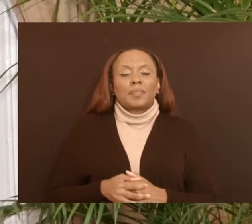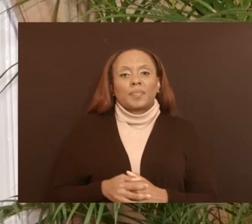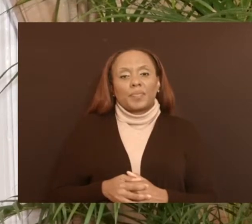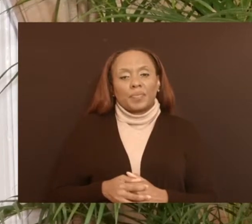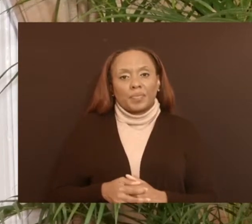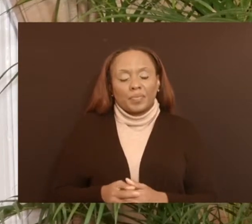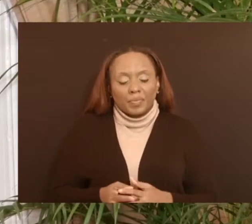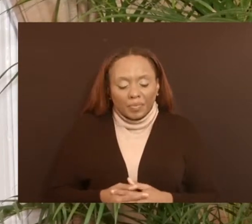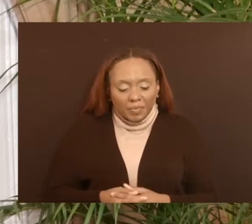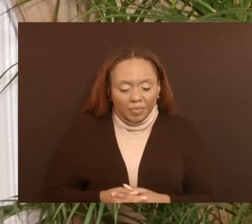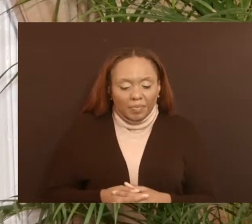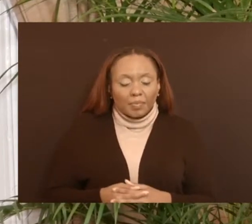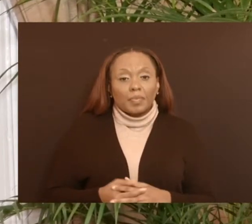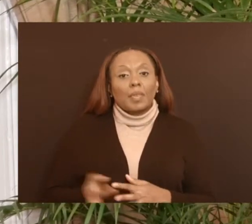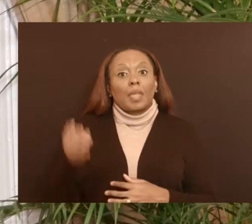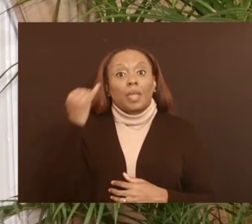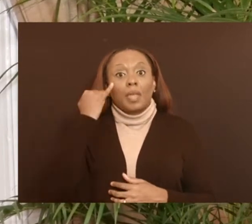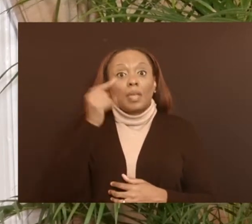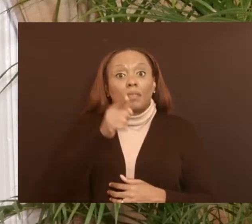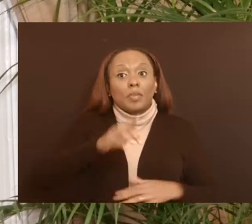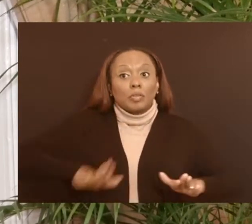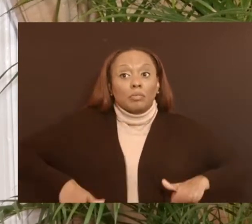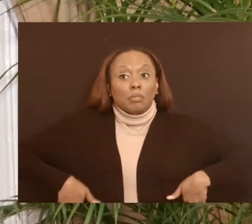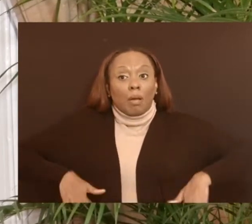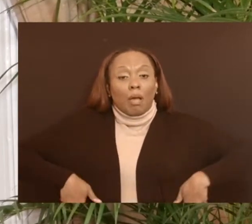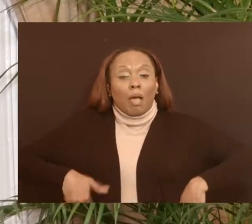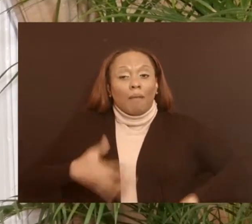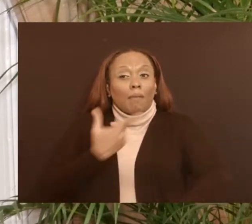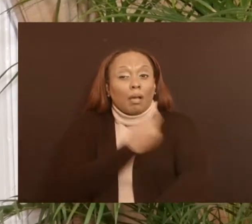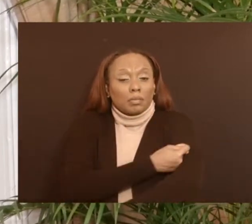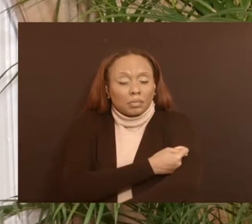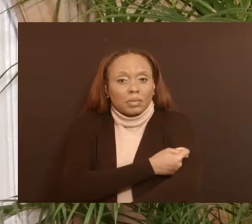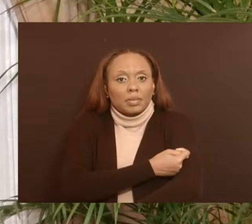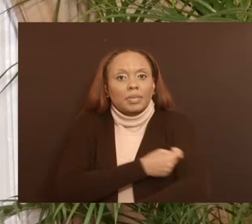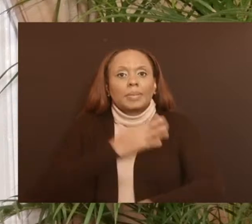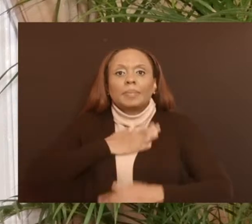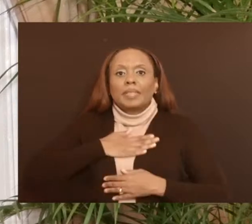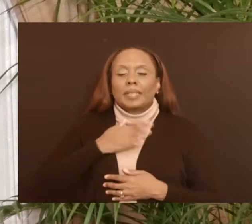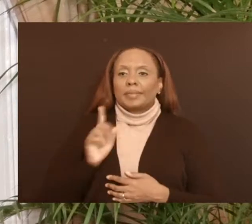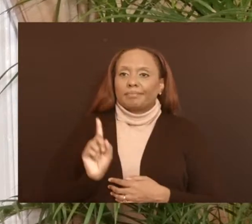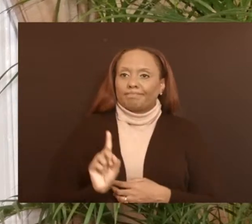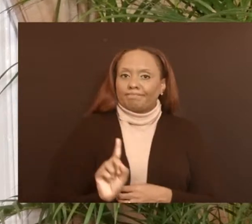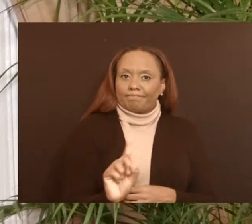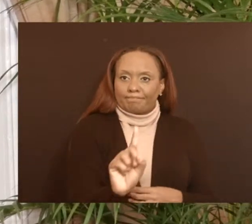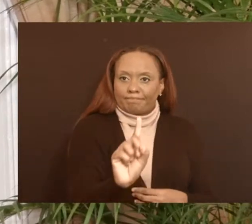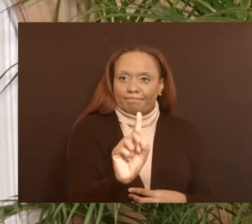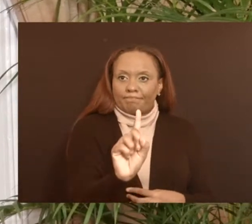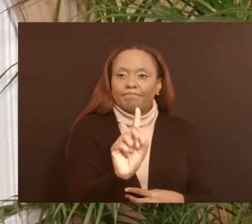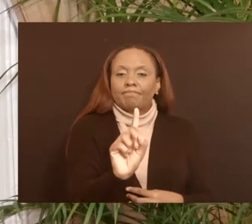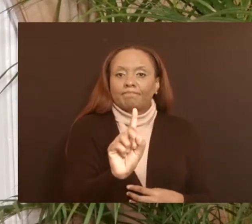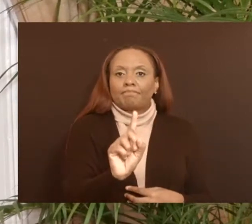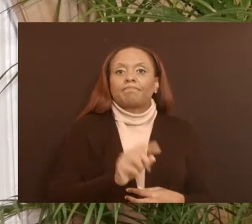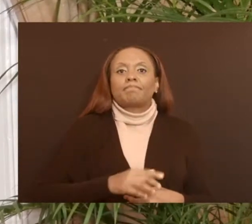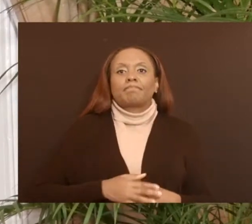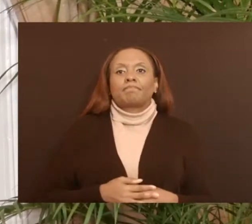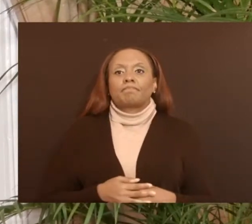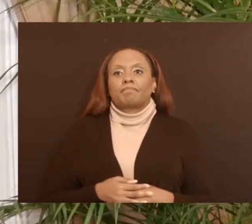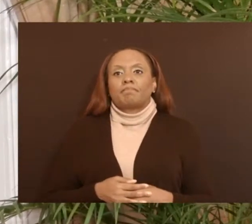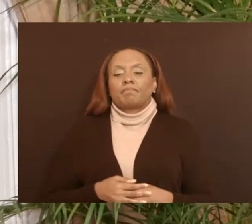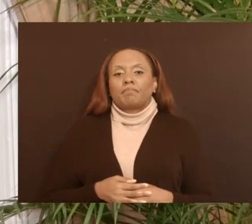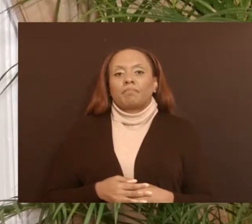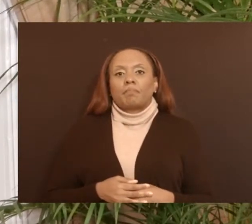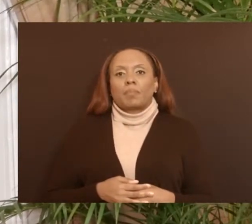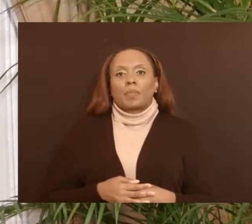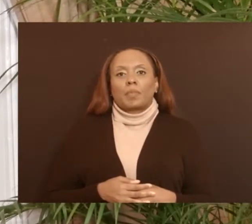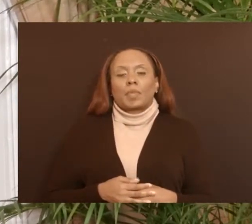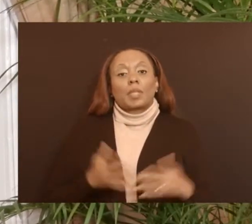have not been vaccinated, identify yourselves and we will assist you to make sure that you can receive